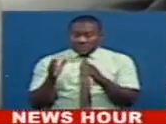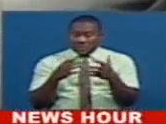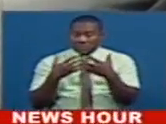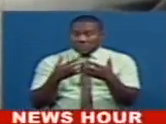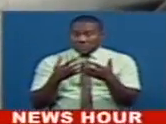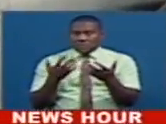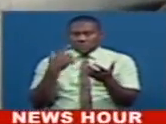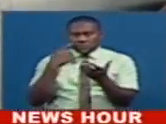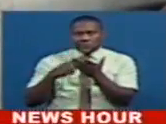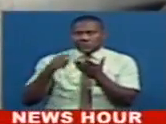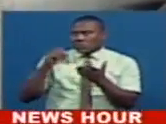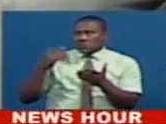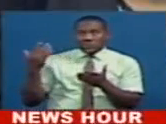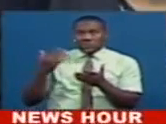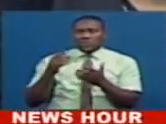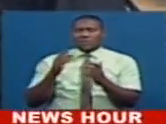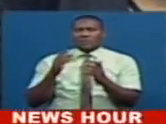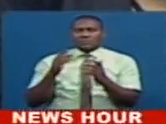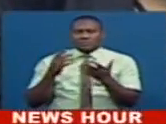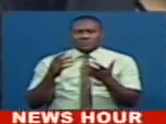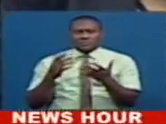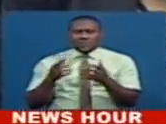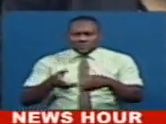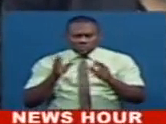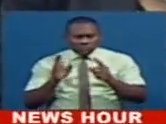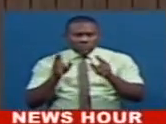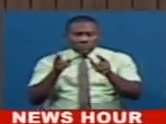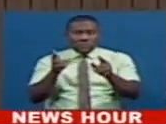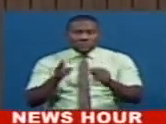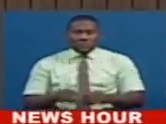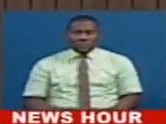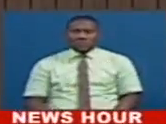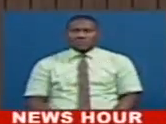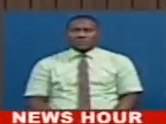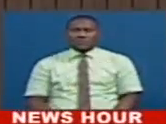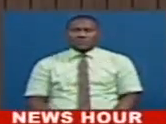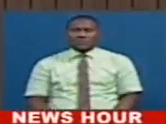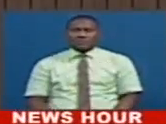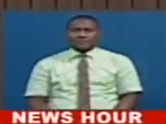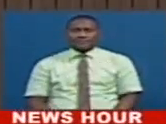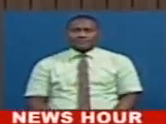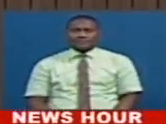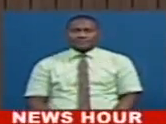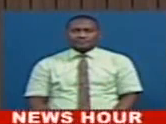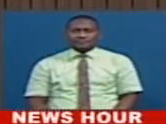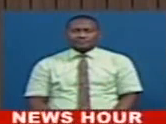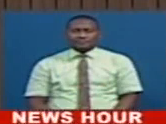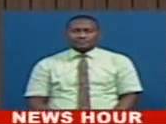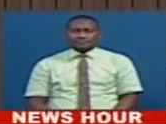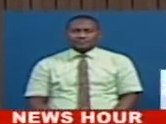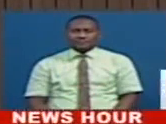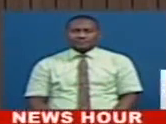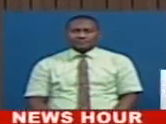system will raise the performance of justice delivery in a speedily manner. The CTS will ensure